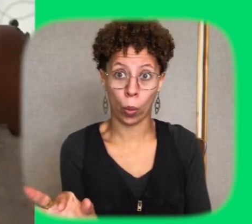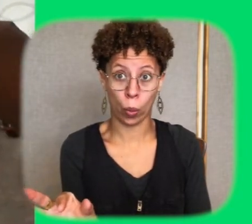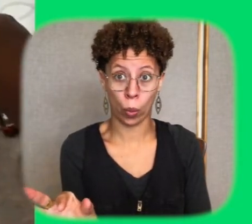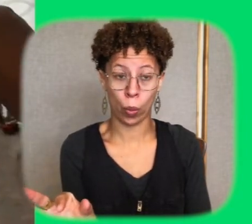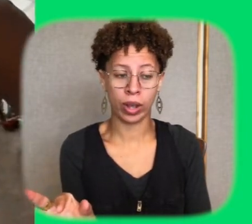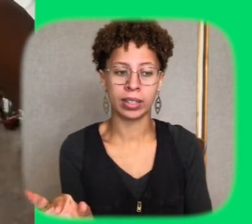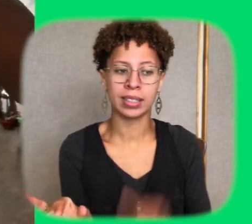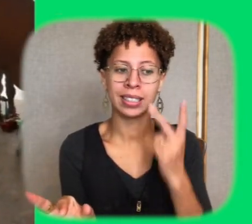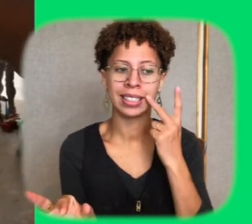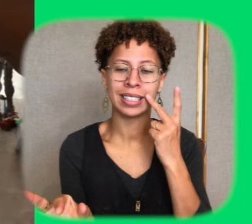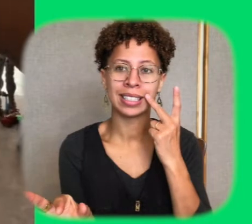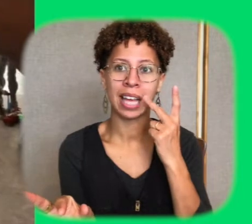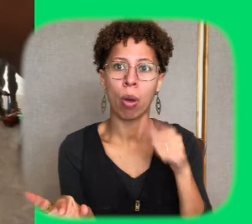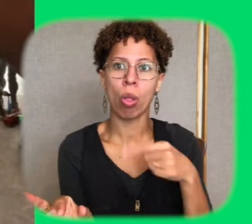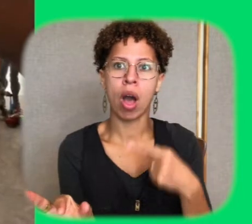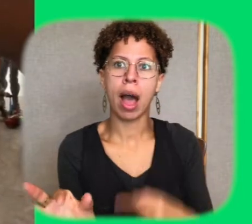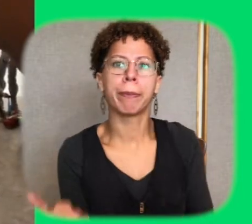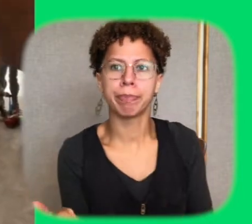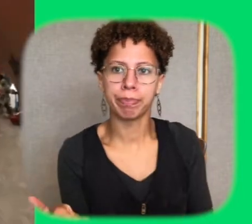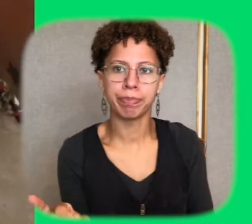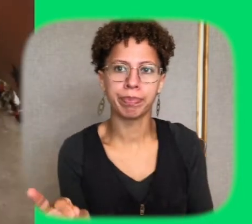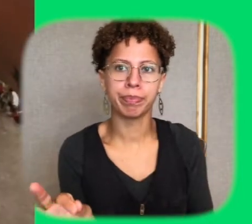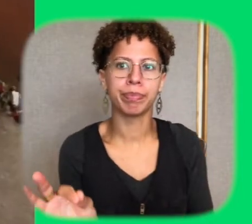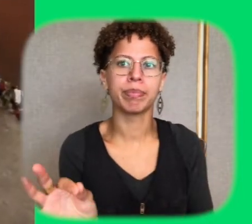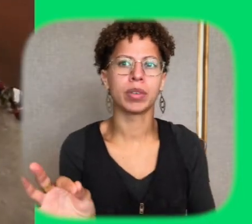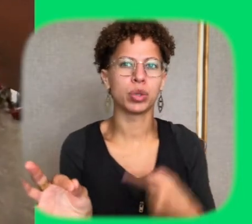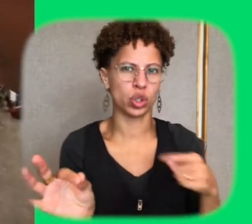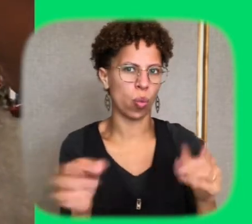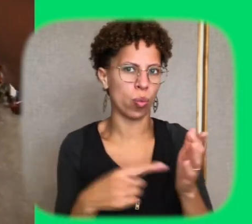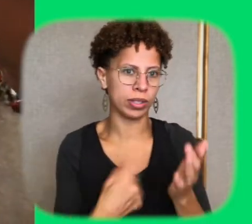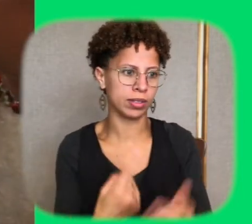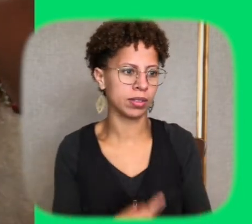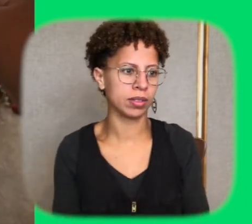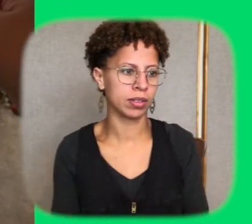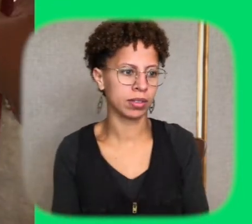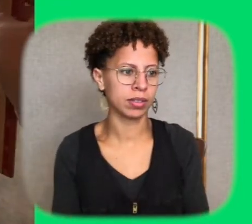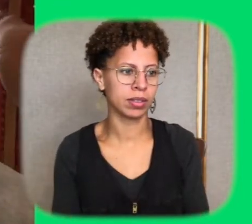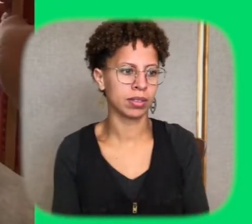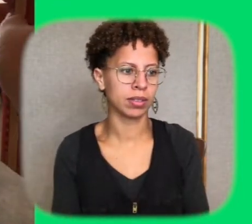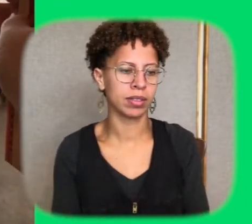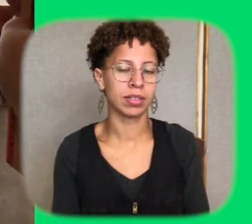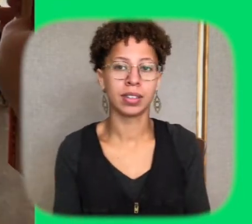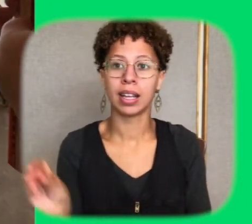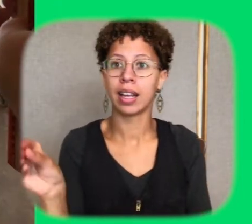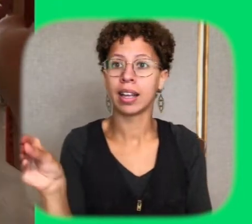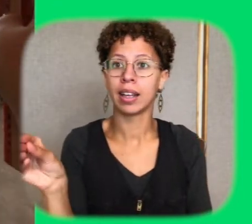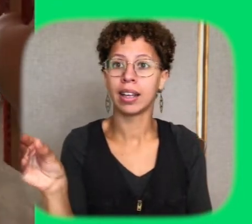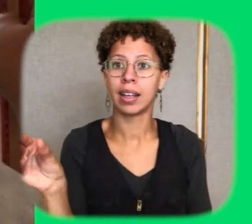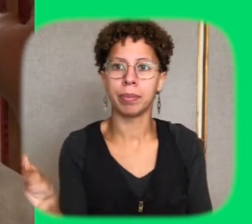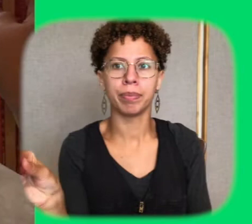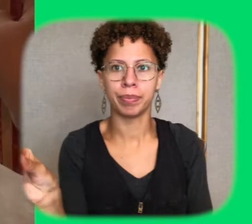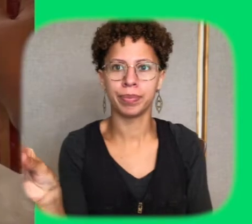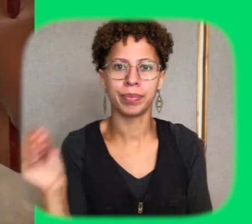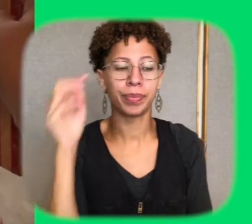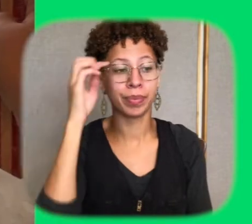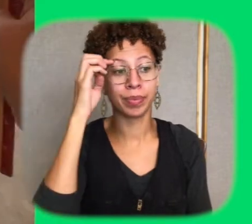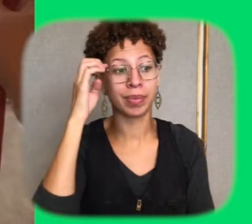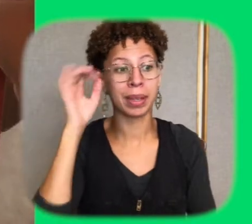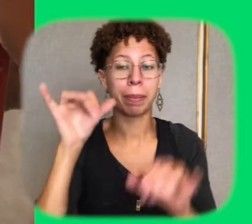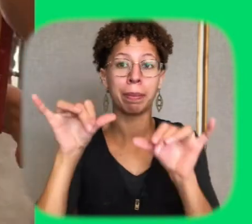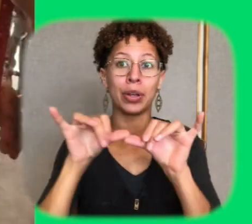again. I'll show you one time. Ready? Yeah. Oh, and then you measure. And I got to 16